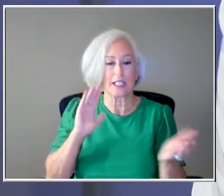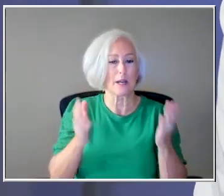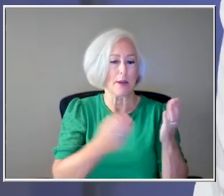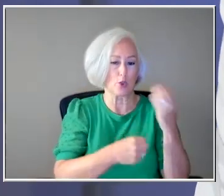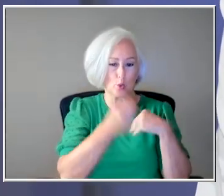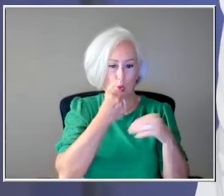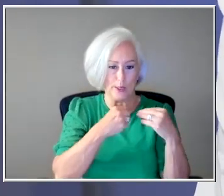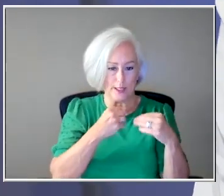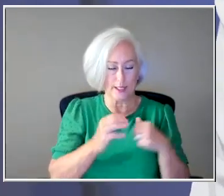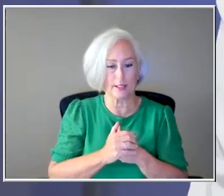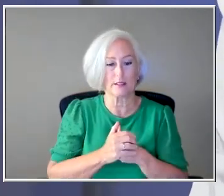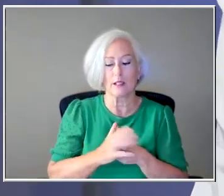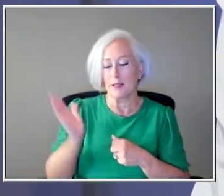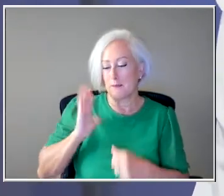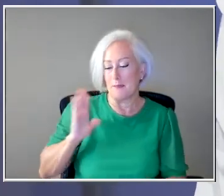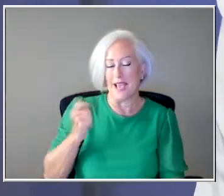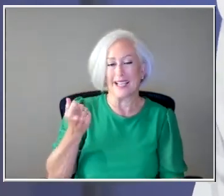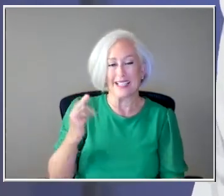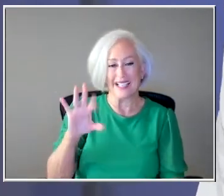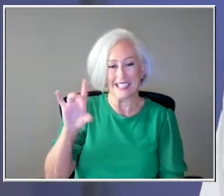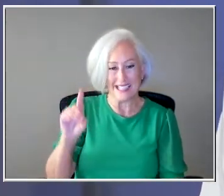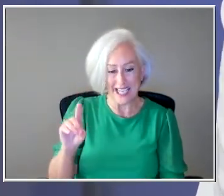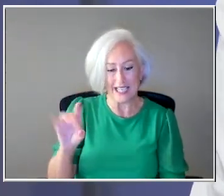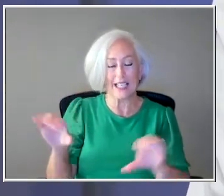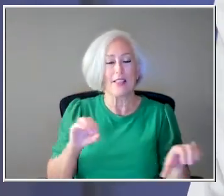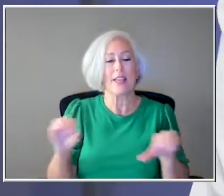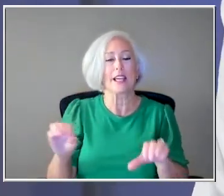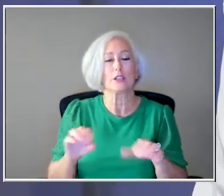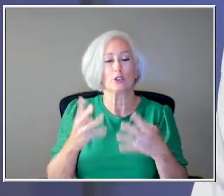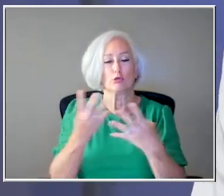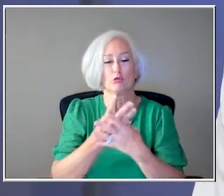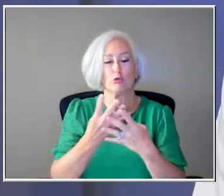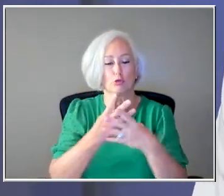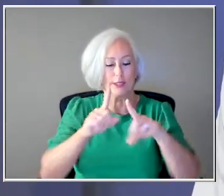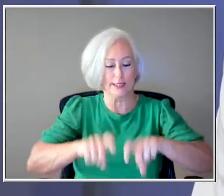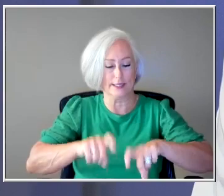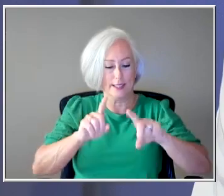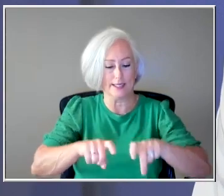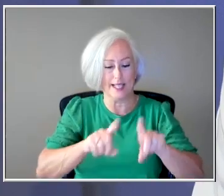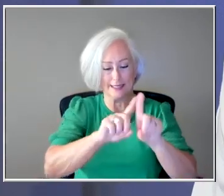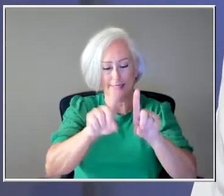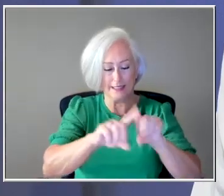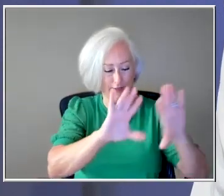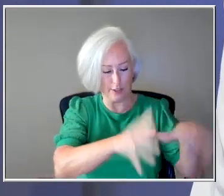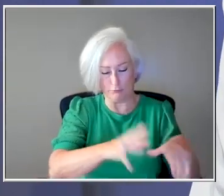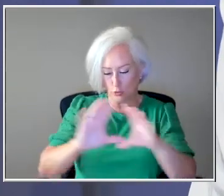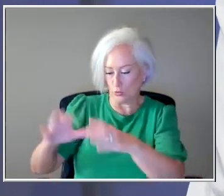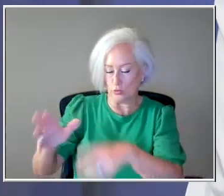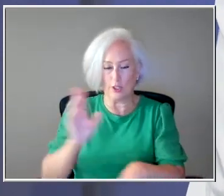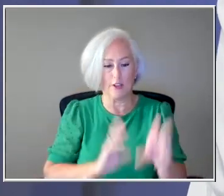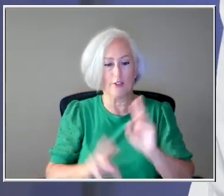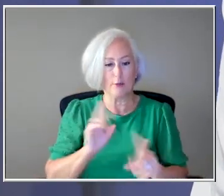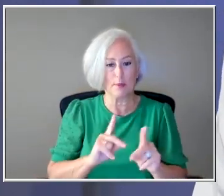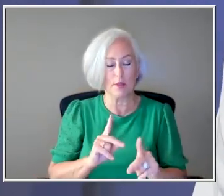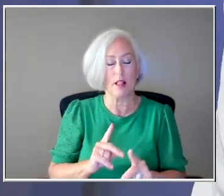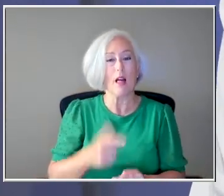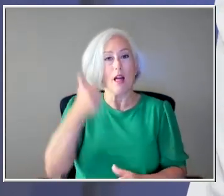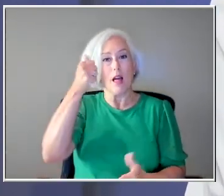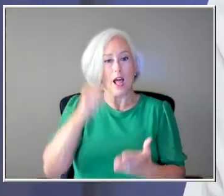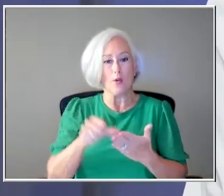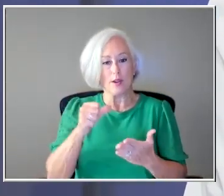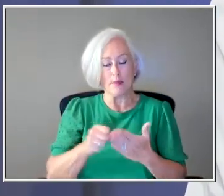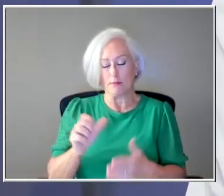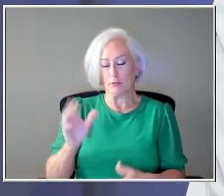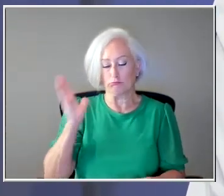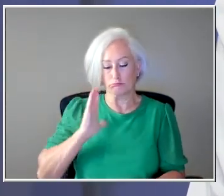they were doing screenings in different populations. And the one I remember was in Cincinnati,